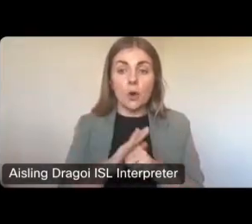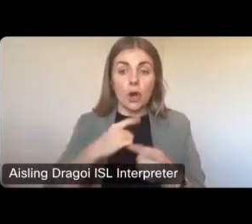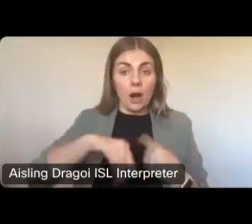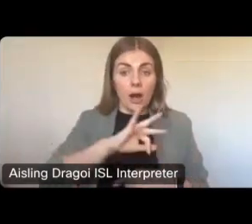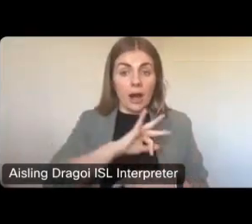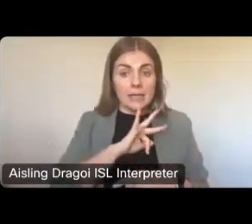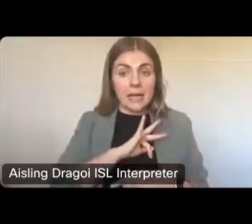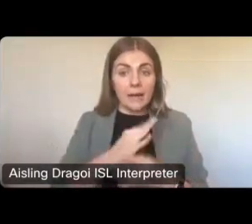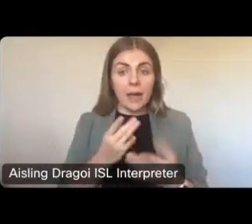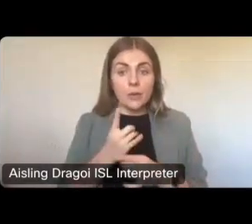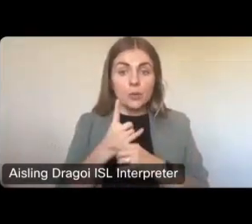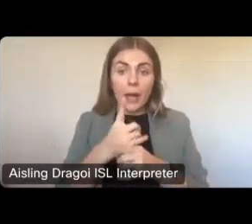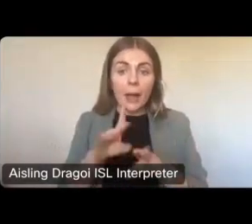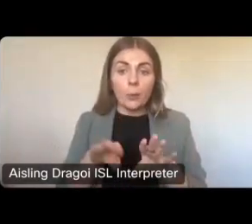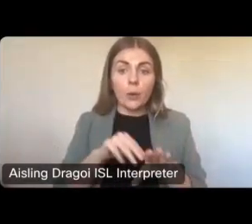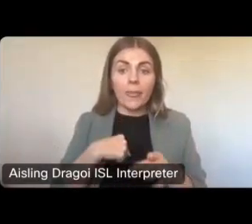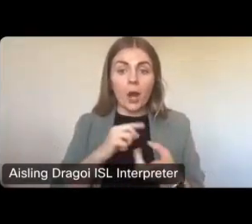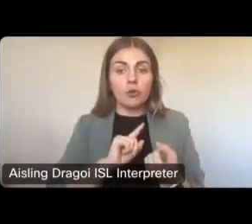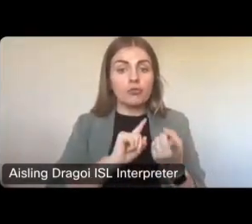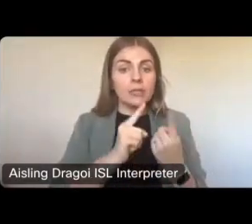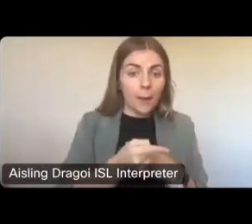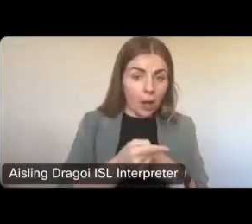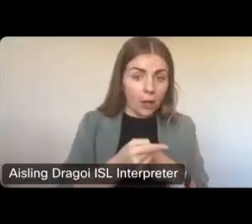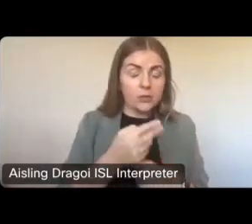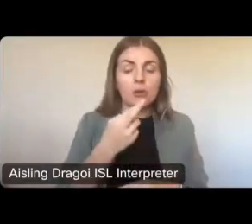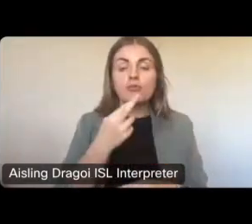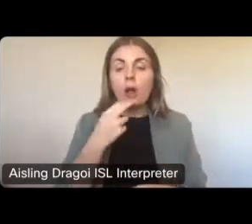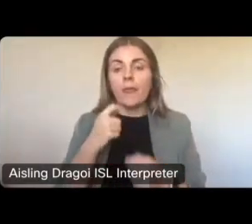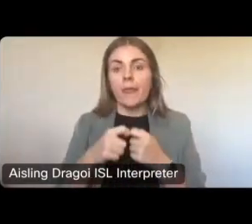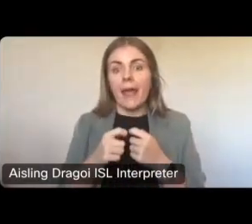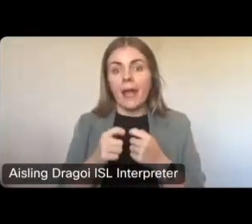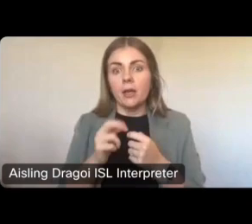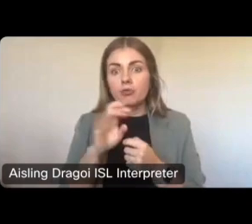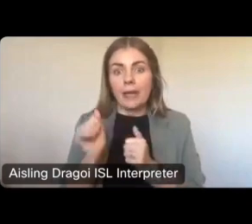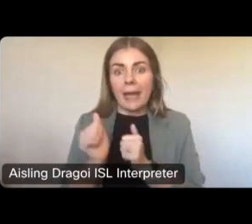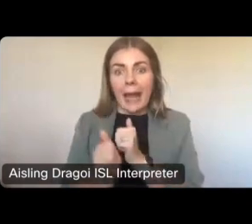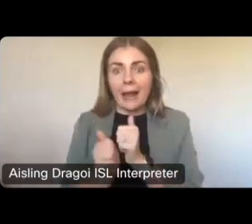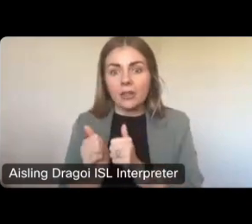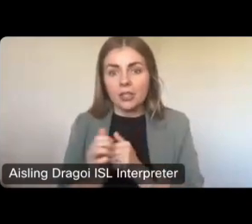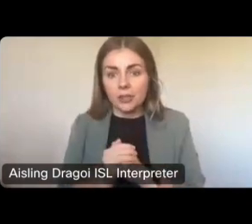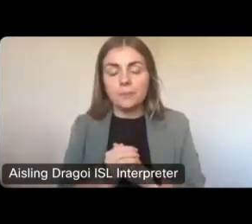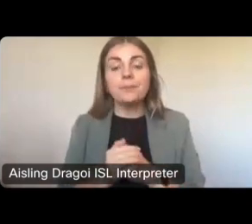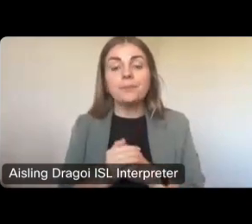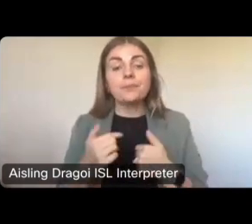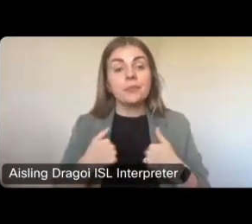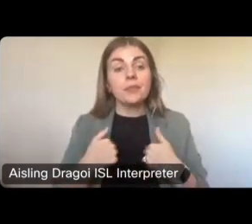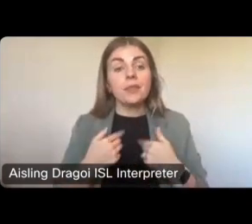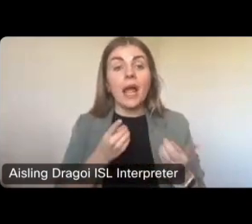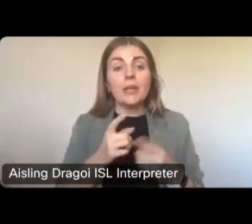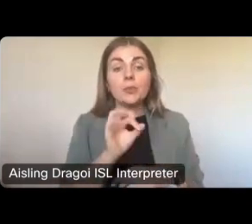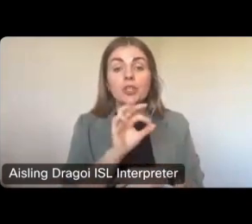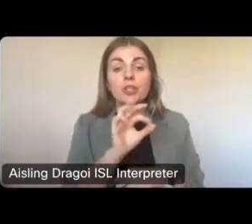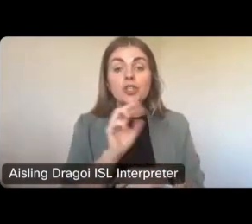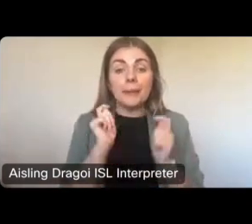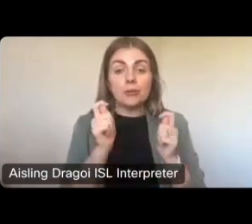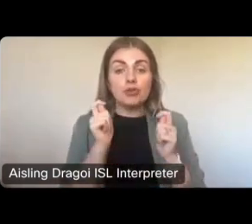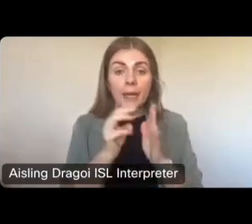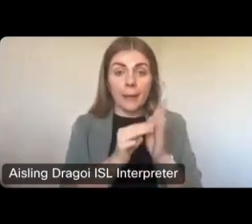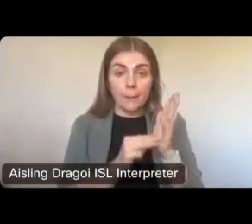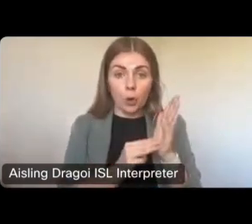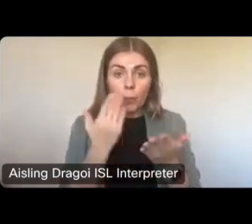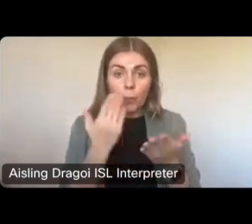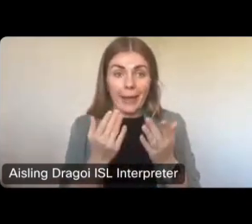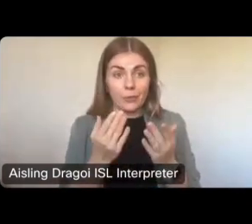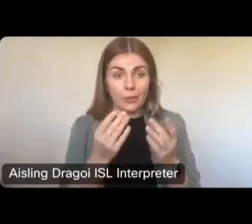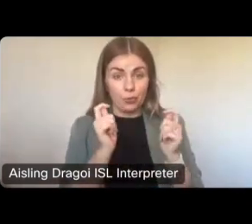our responses rather than reactions? Well, I run a GP training program that trains GPs to recognise deprivation with marginalised